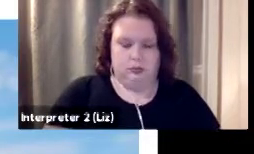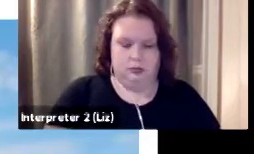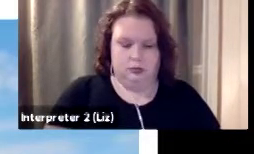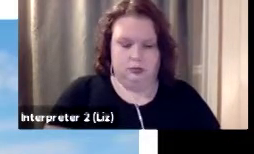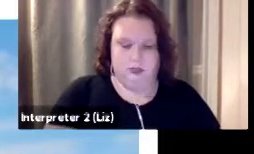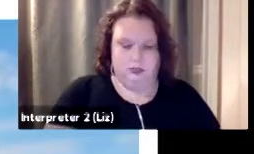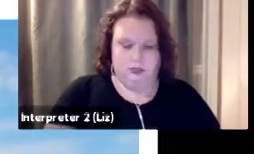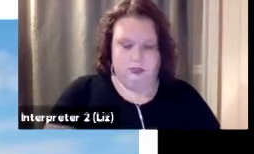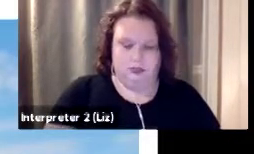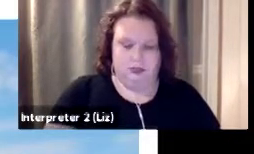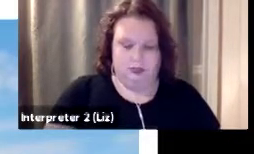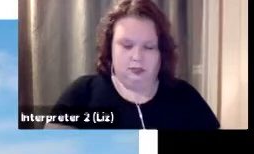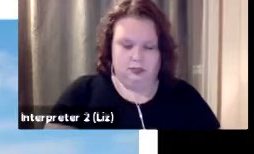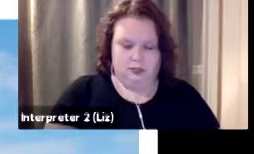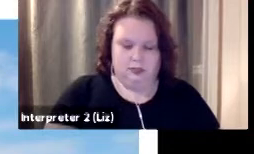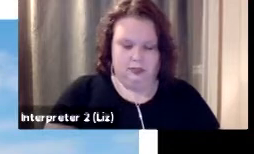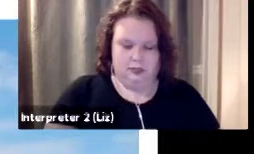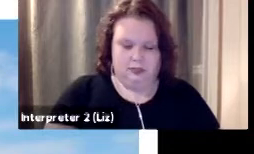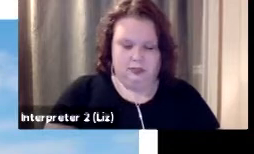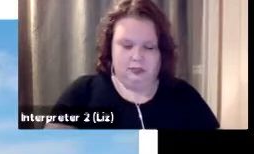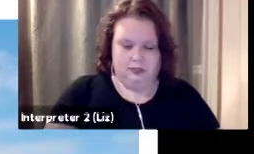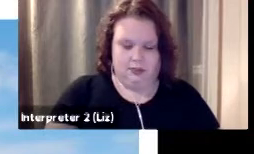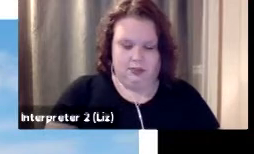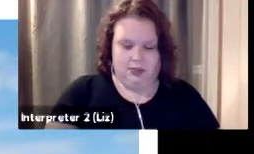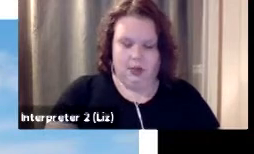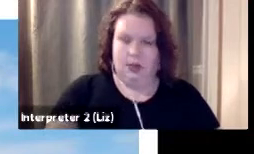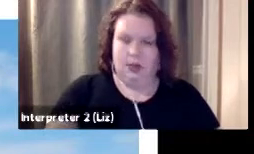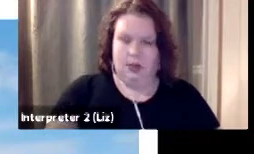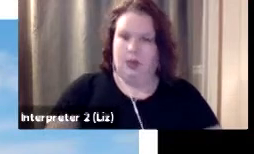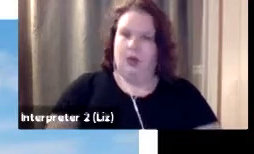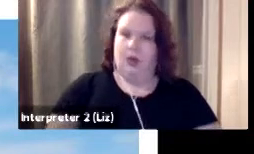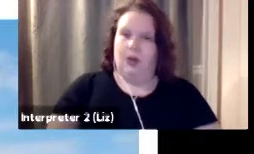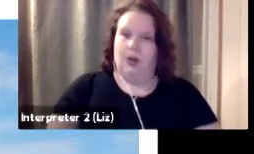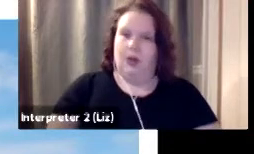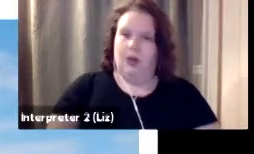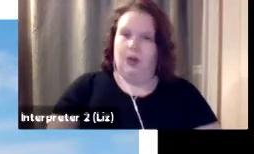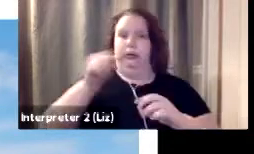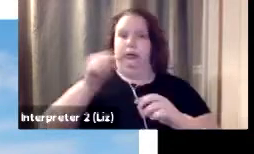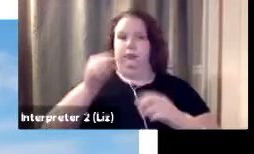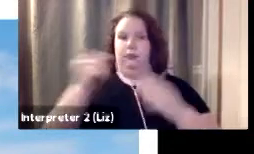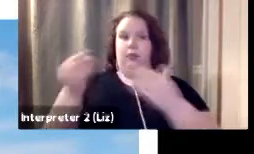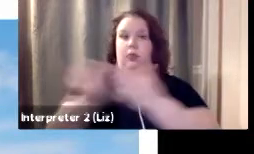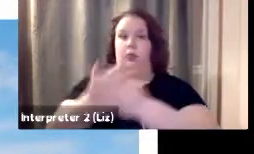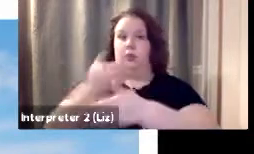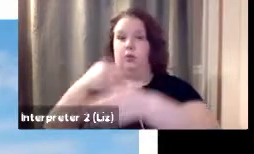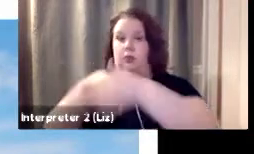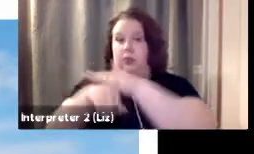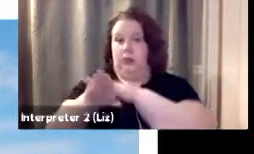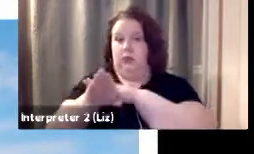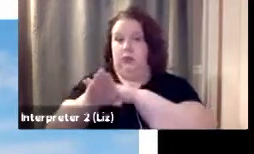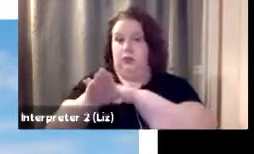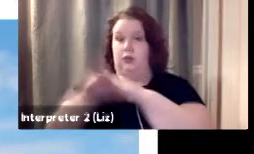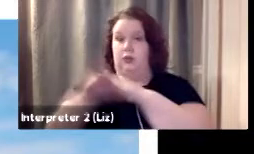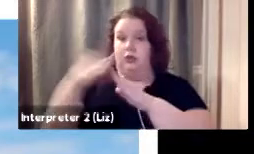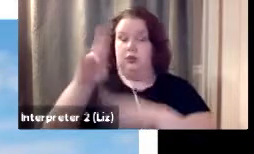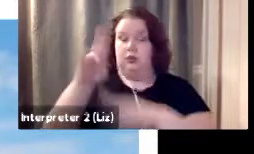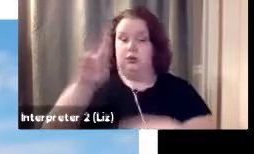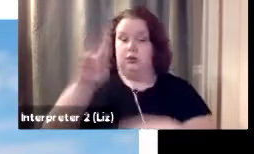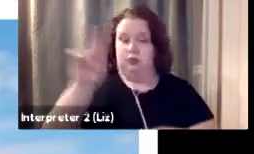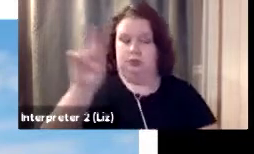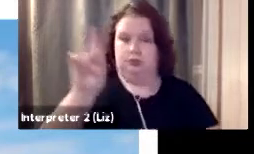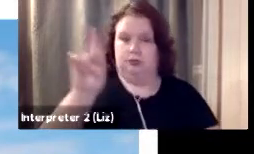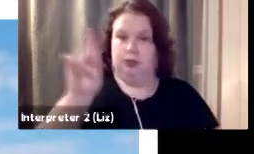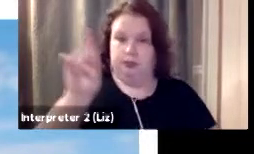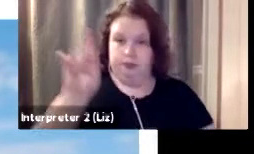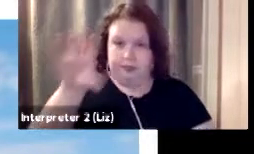the renovation up to the top, right. Is a new entry, you know, the original campus, uh, to facilitate this larger capacity, they ended up